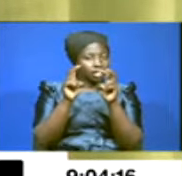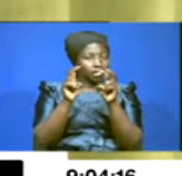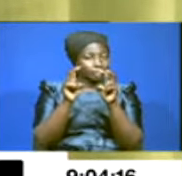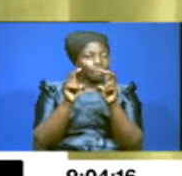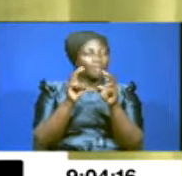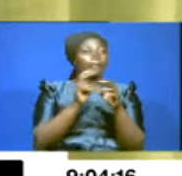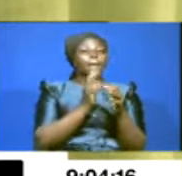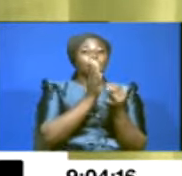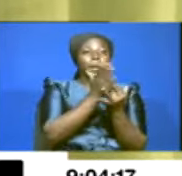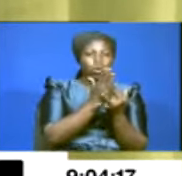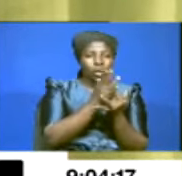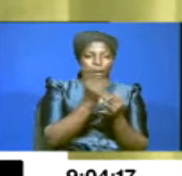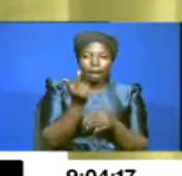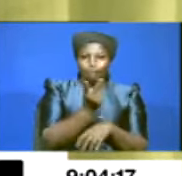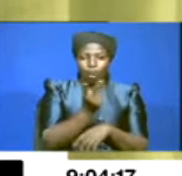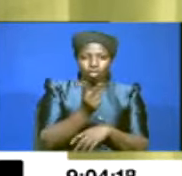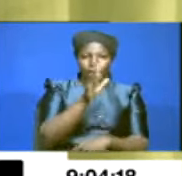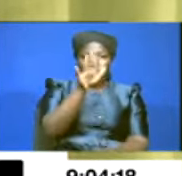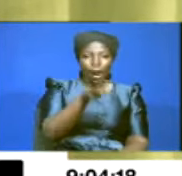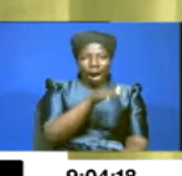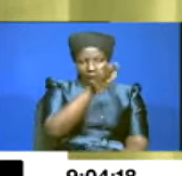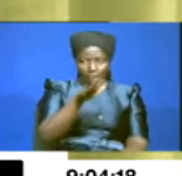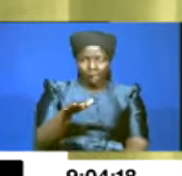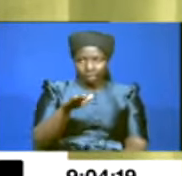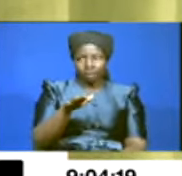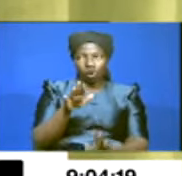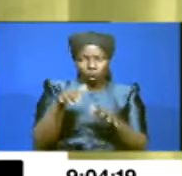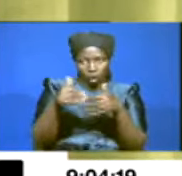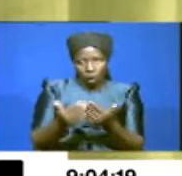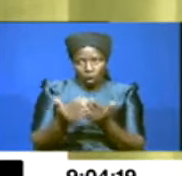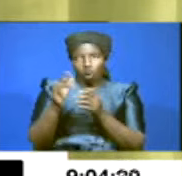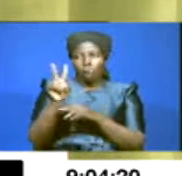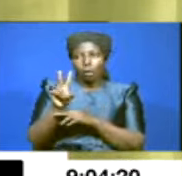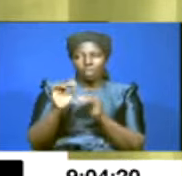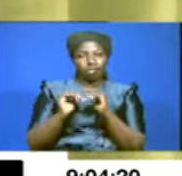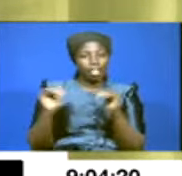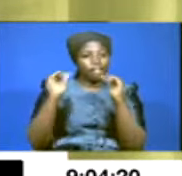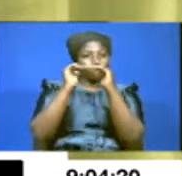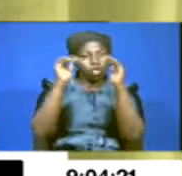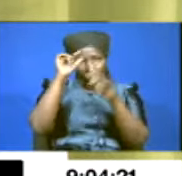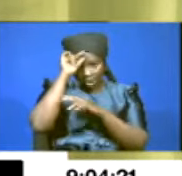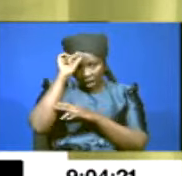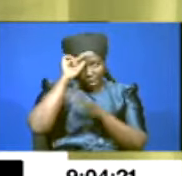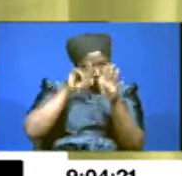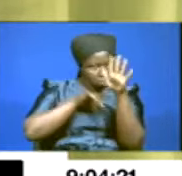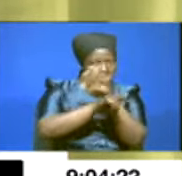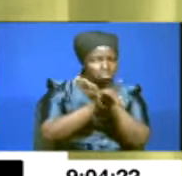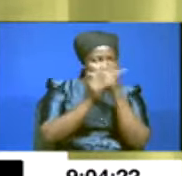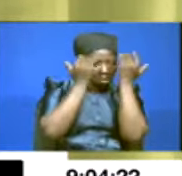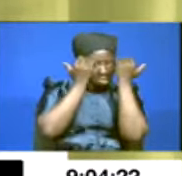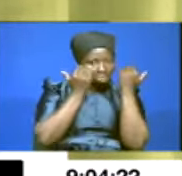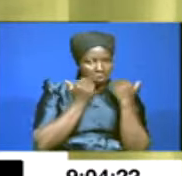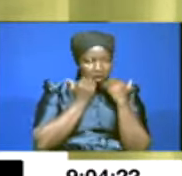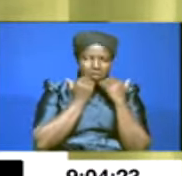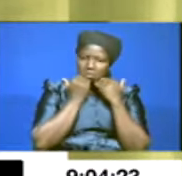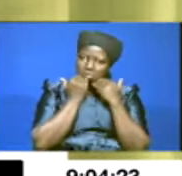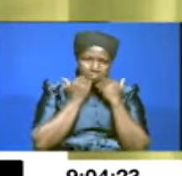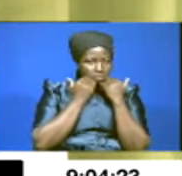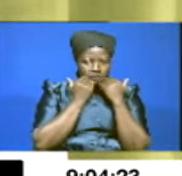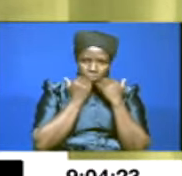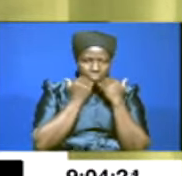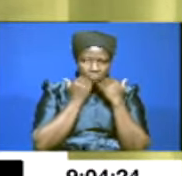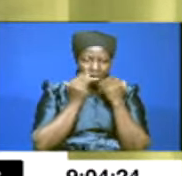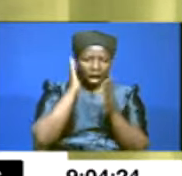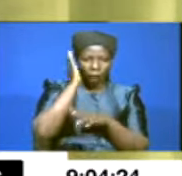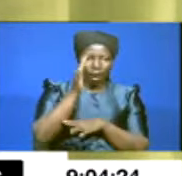between the two houses or between the two levels of government to go to court. We will find the